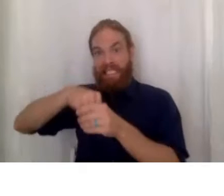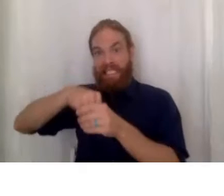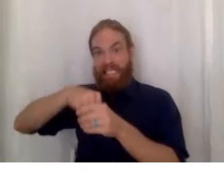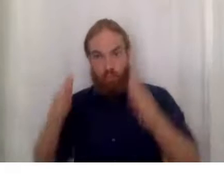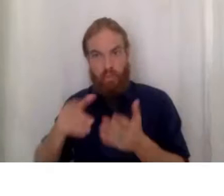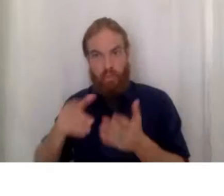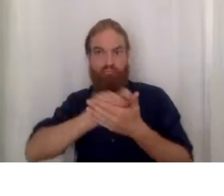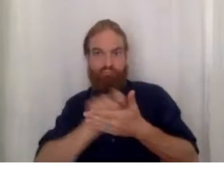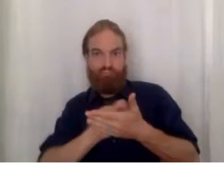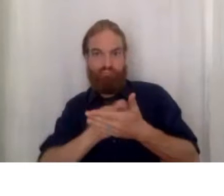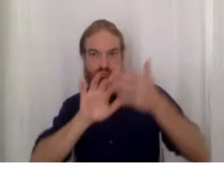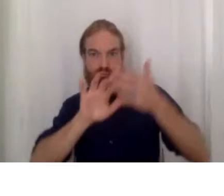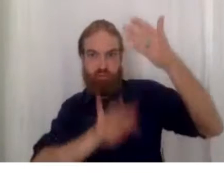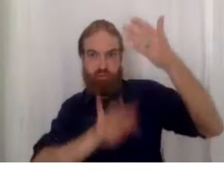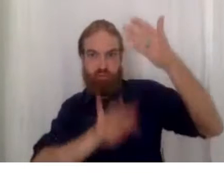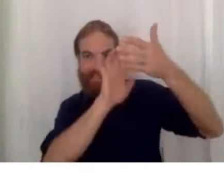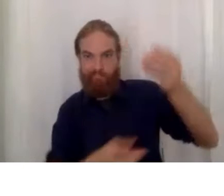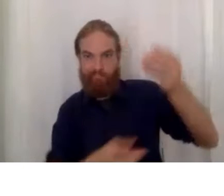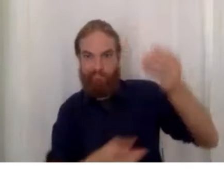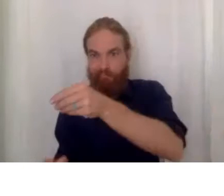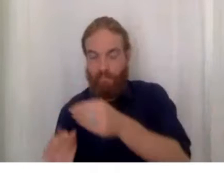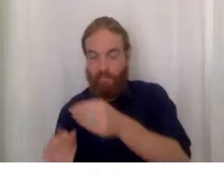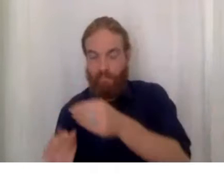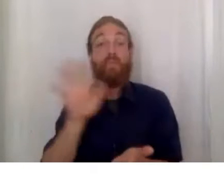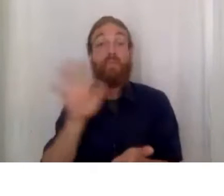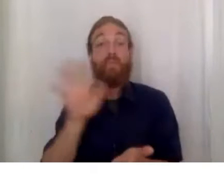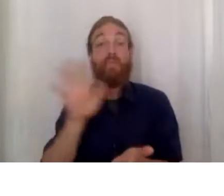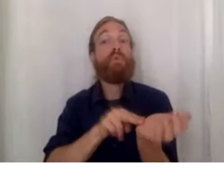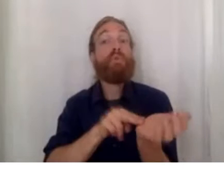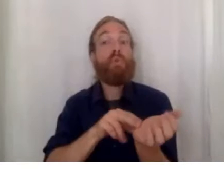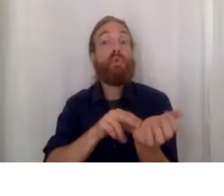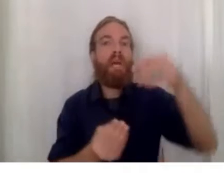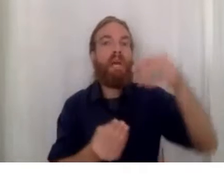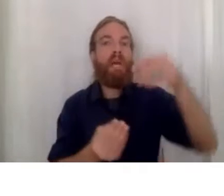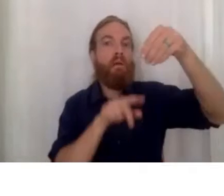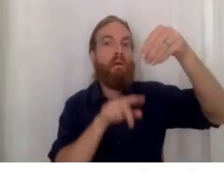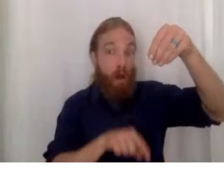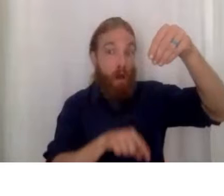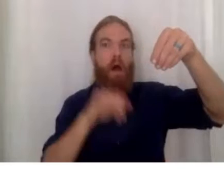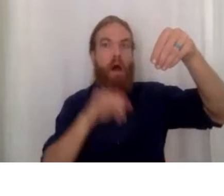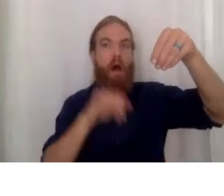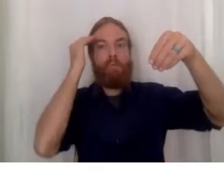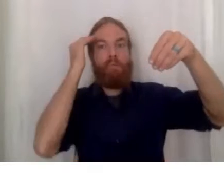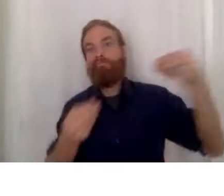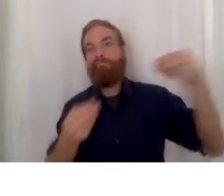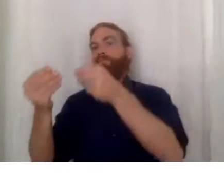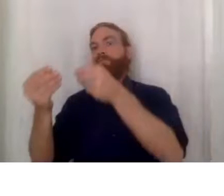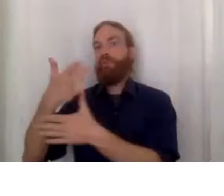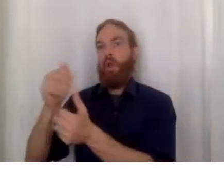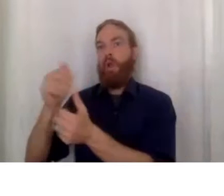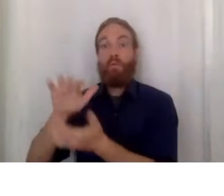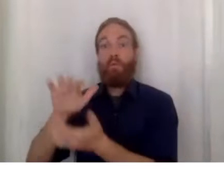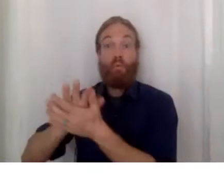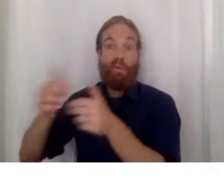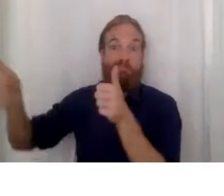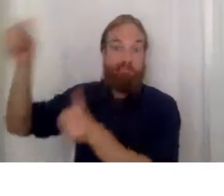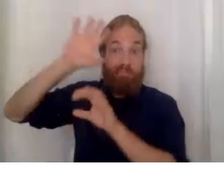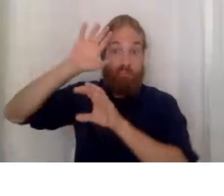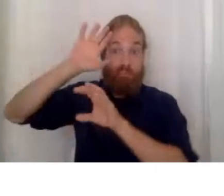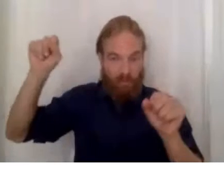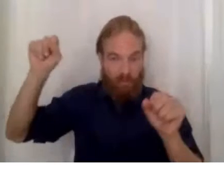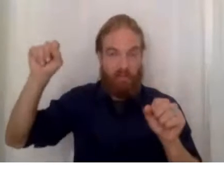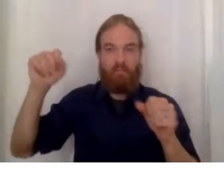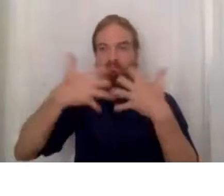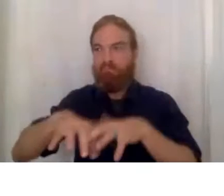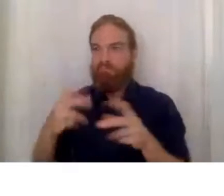administrative staff, as well as with any others who are involved in that process. On average, we also